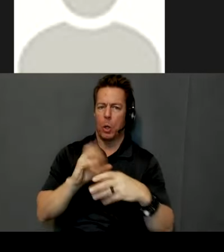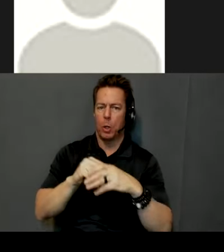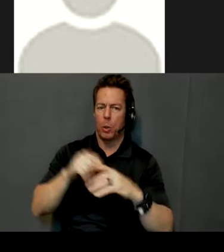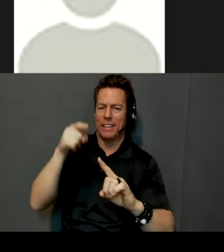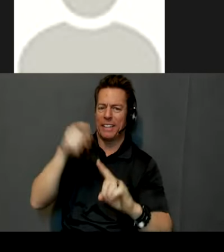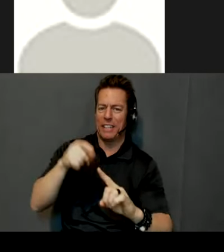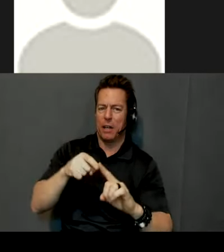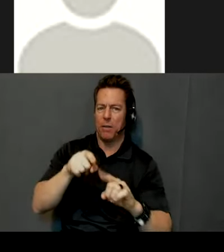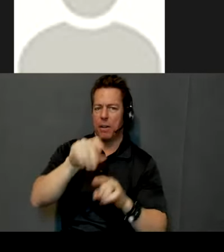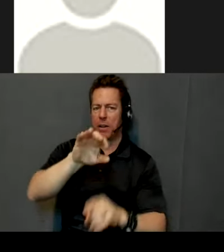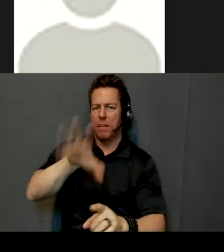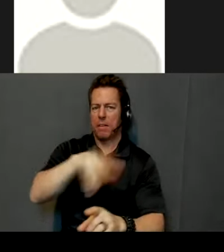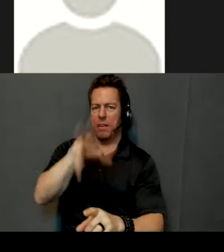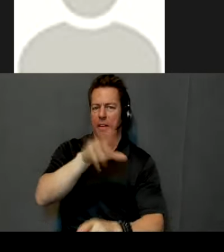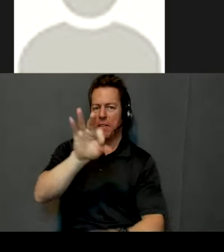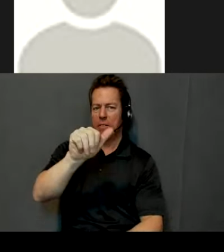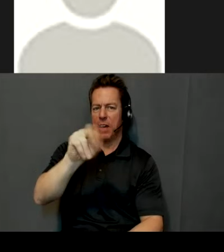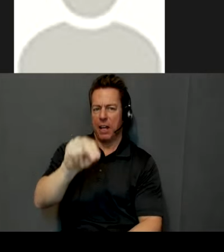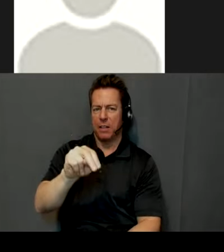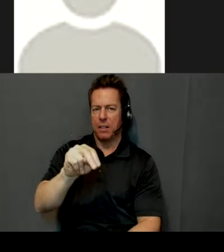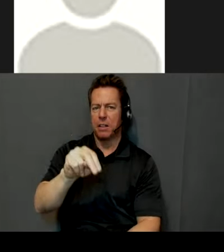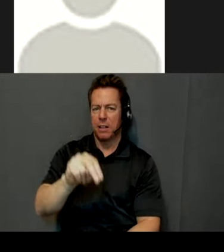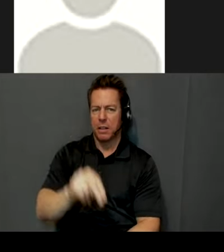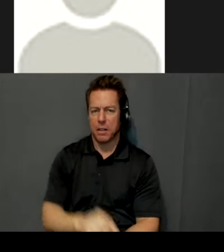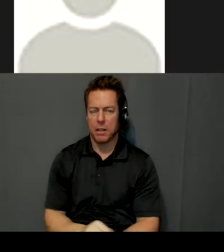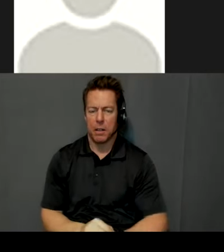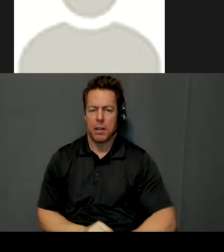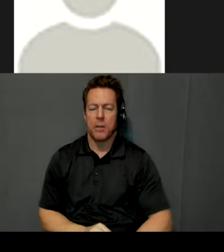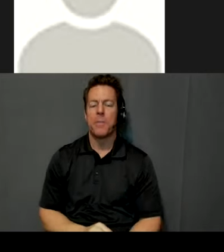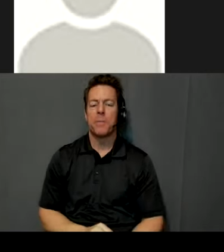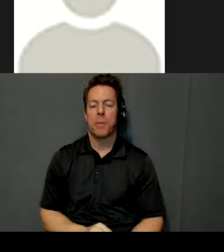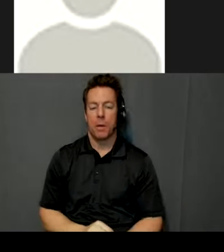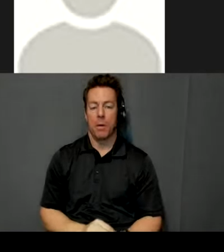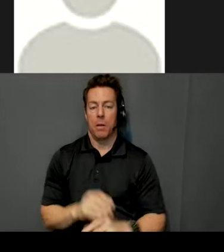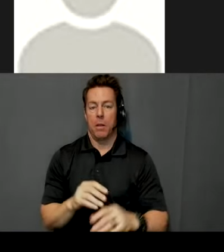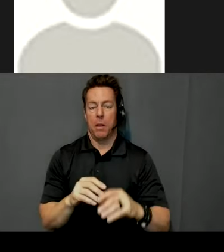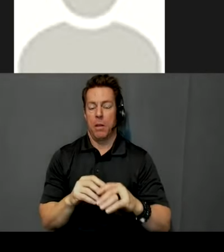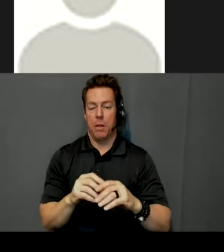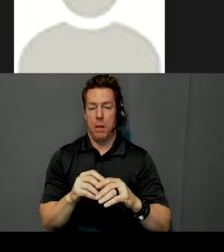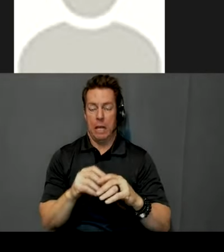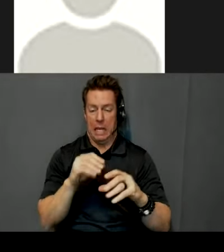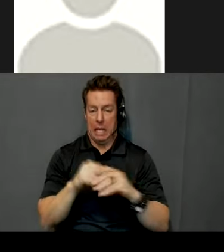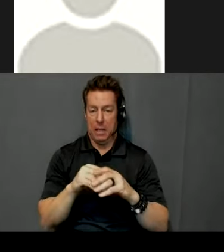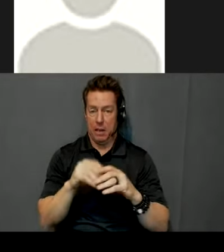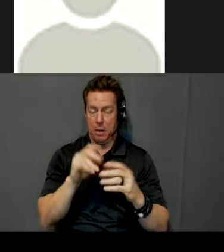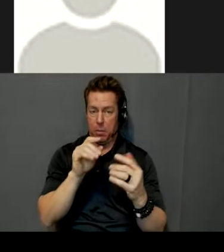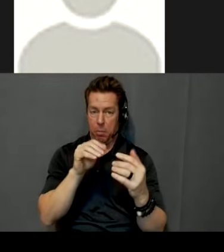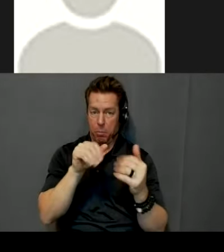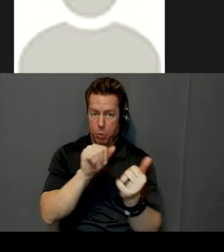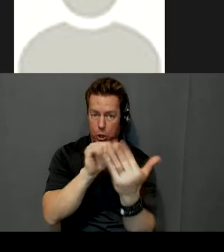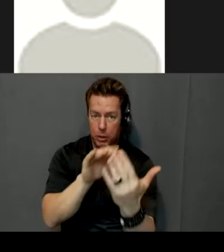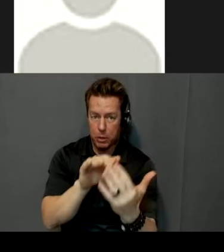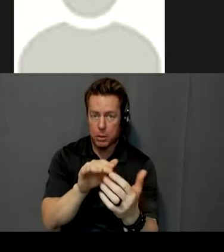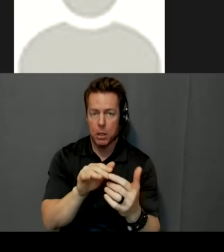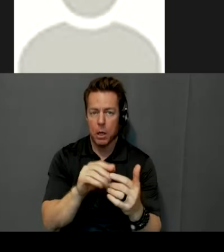of this fan. The strength in the drawing in person is breathtaking. It appears that the lines are wiped